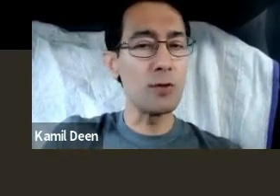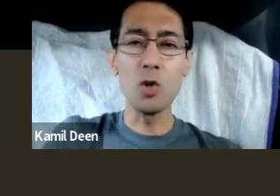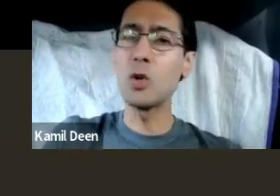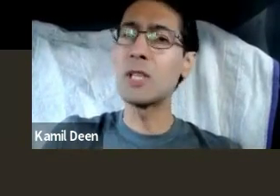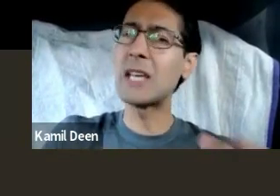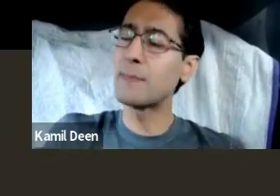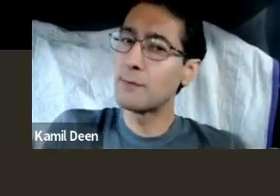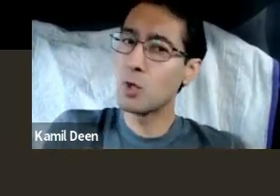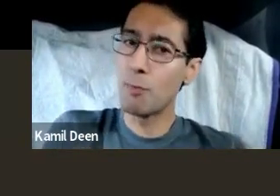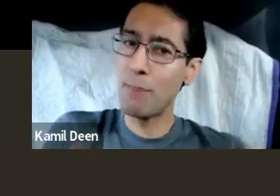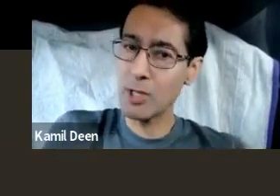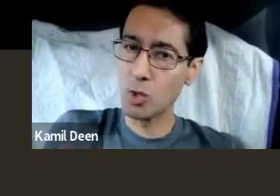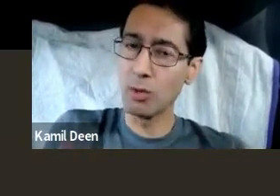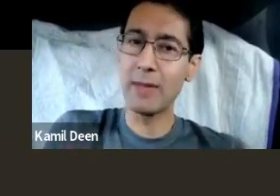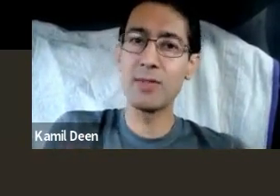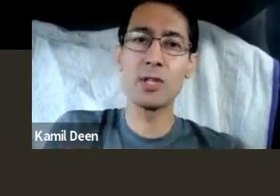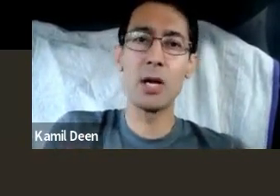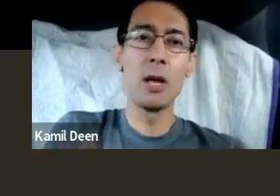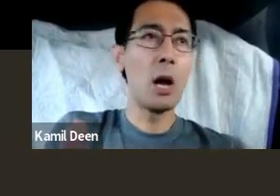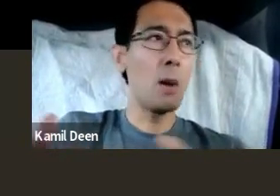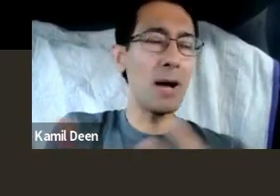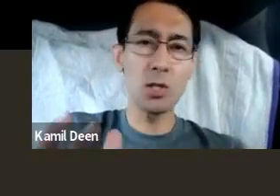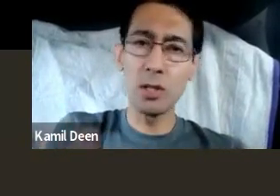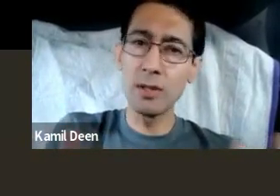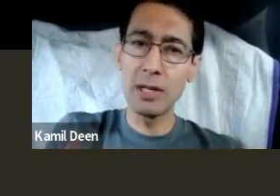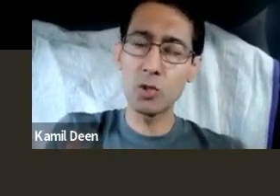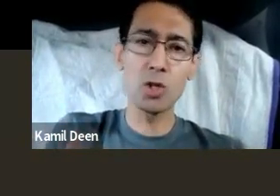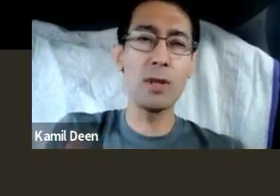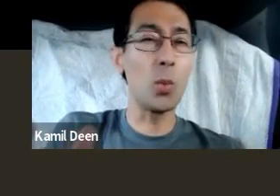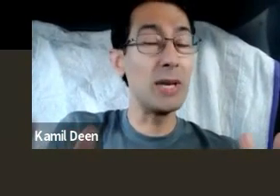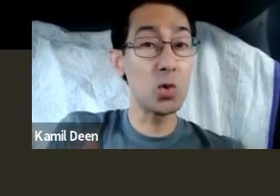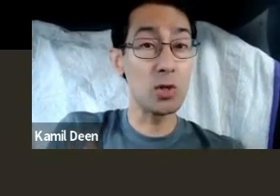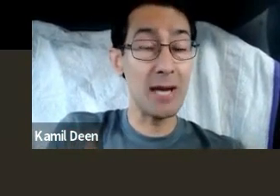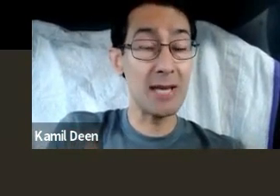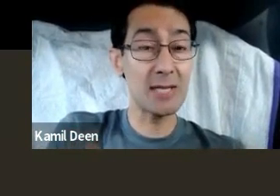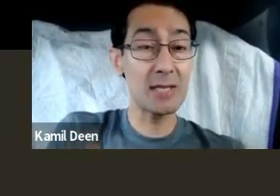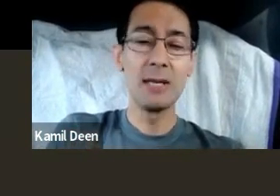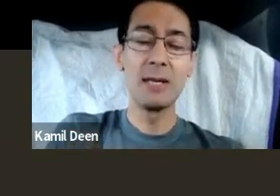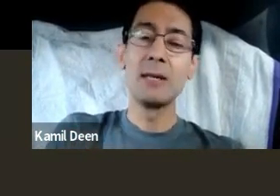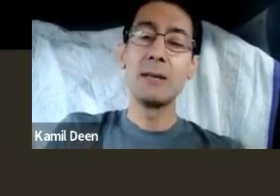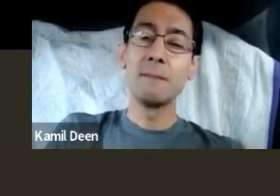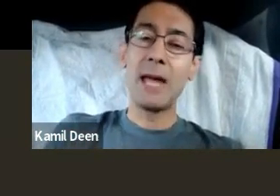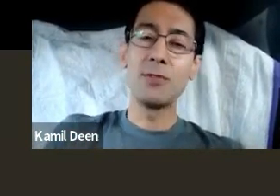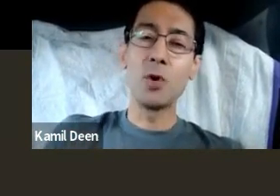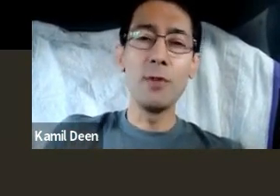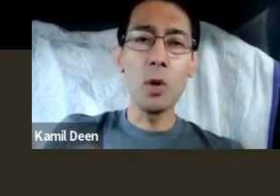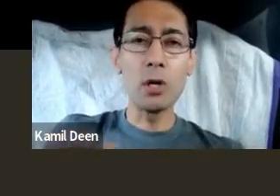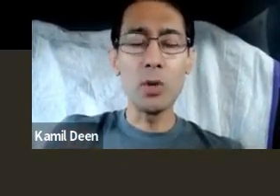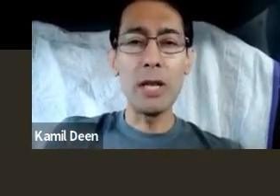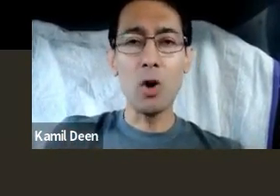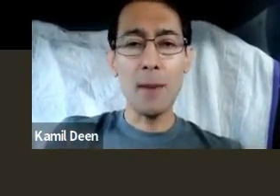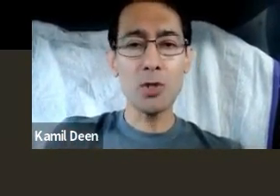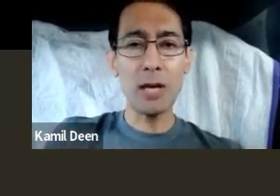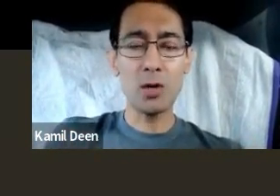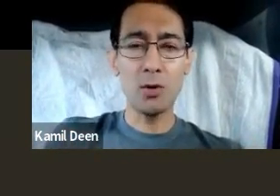of literature review, you can set up some sort of puzzle, that there's a puzzle in the literature that we need to address. And if the reviewer